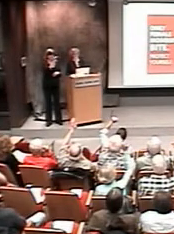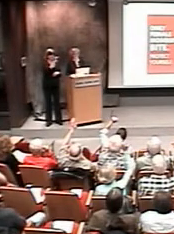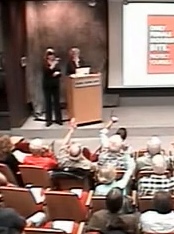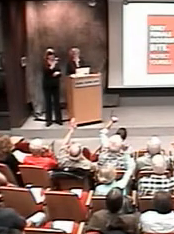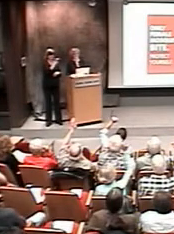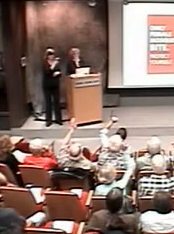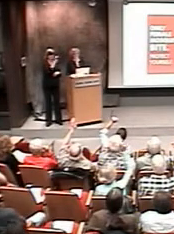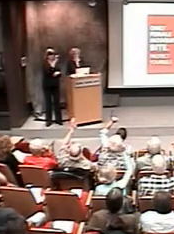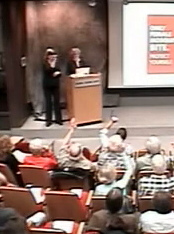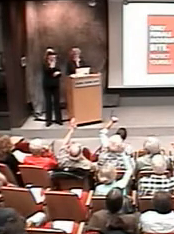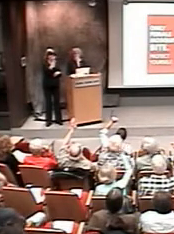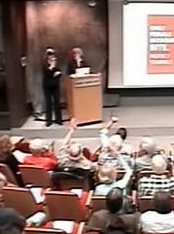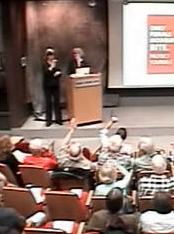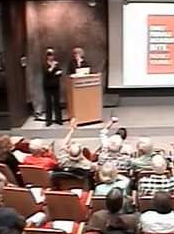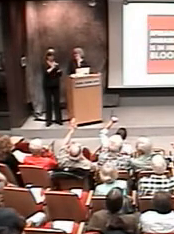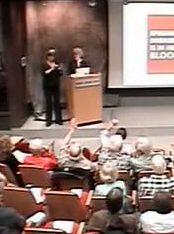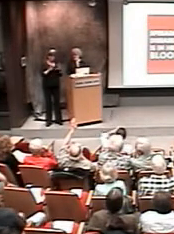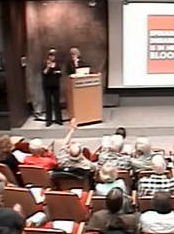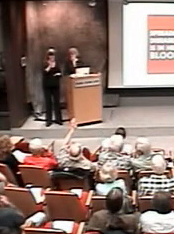All right.